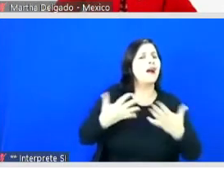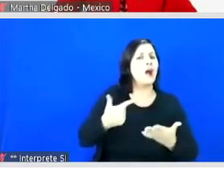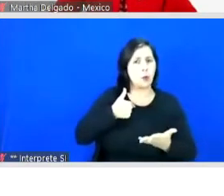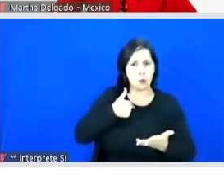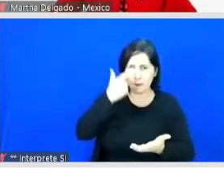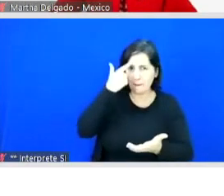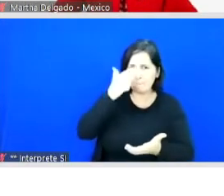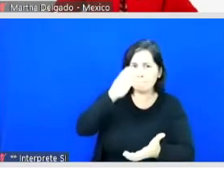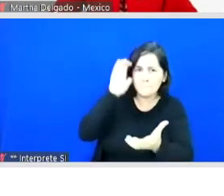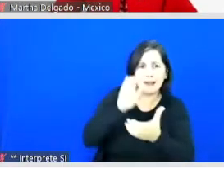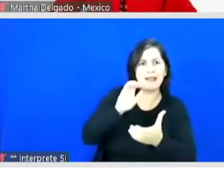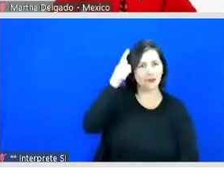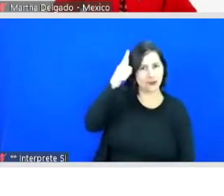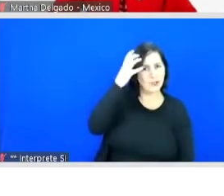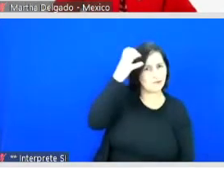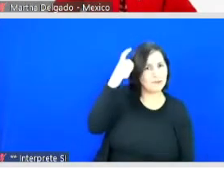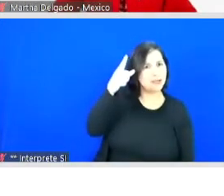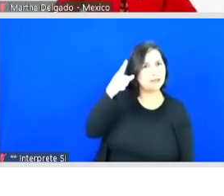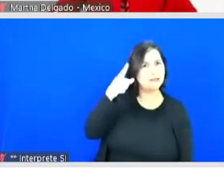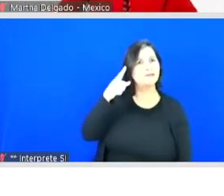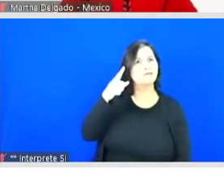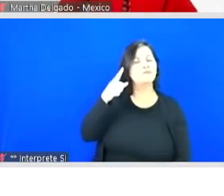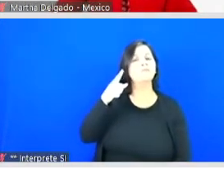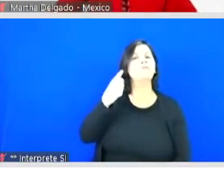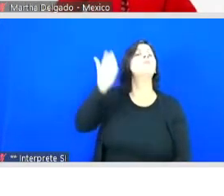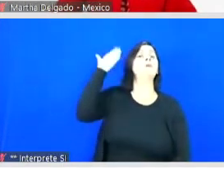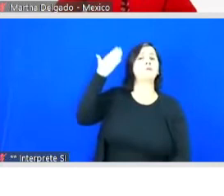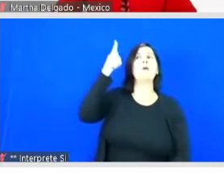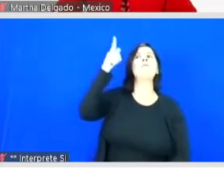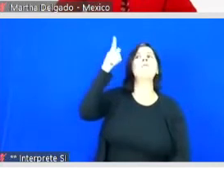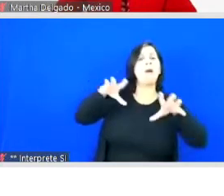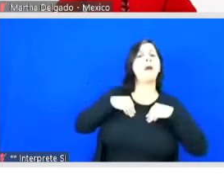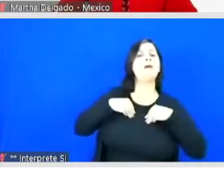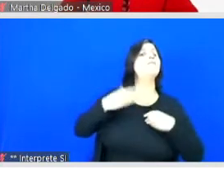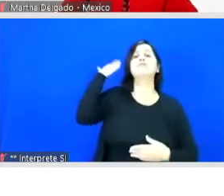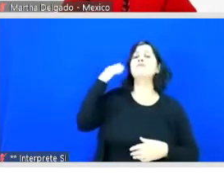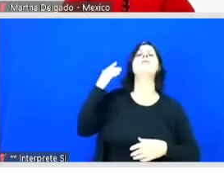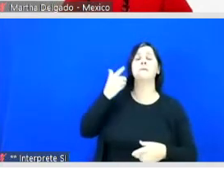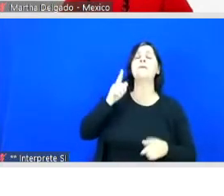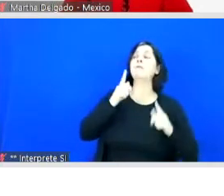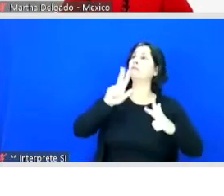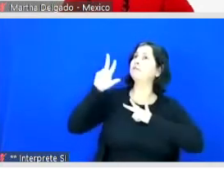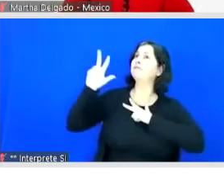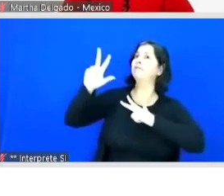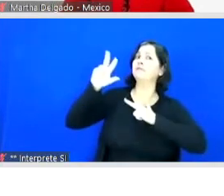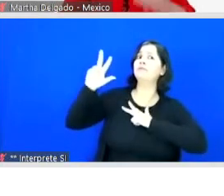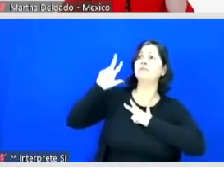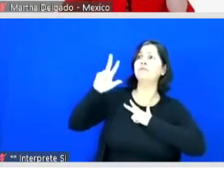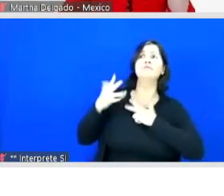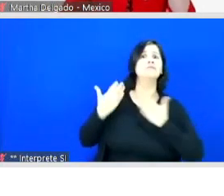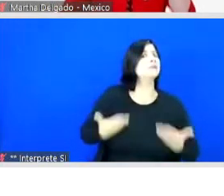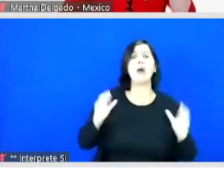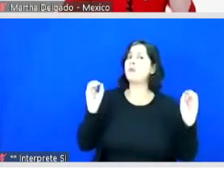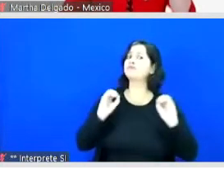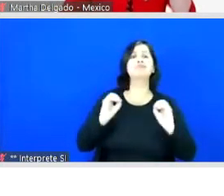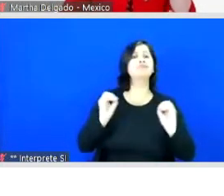humanity? Over to you for your thoughts, Your Excellency. It is a very